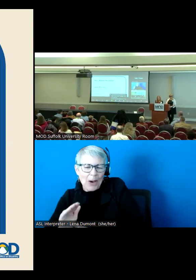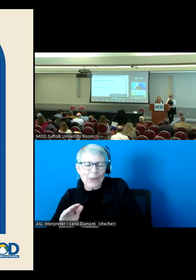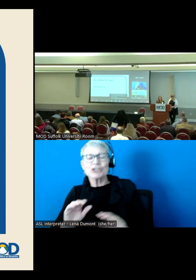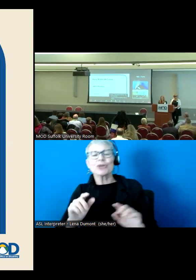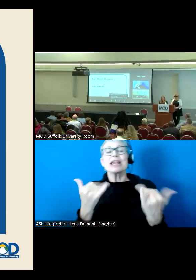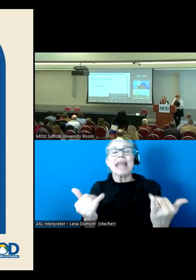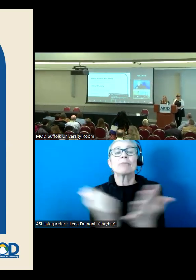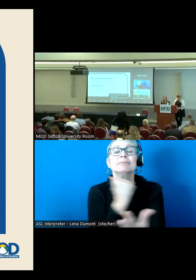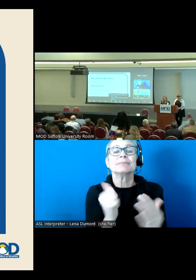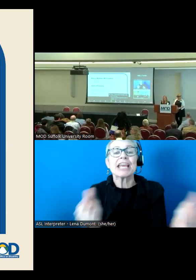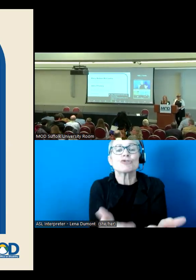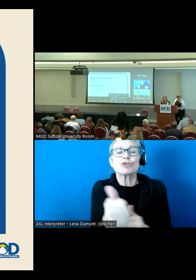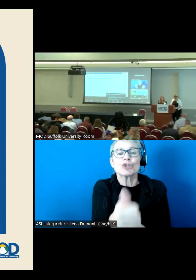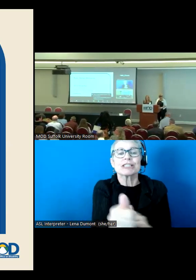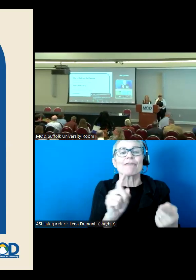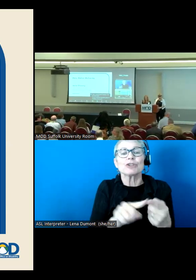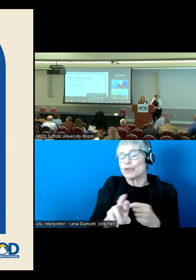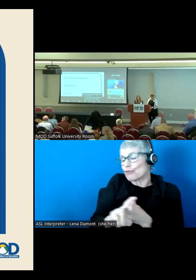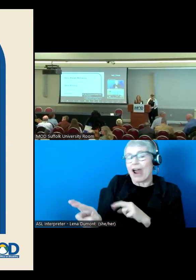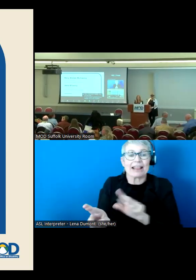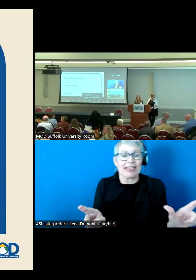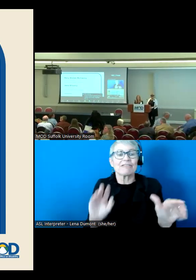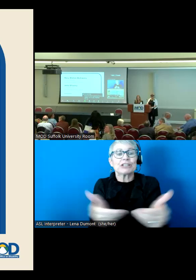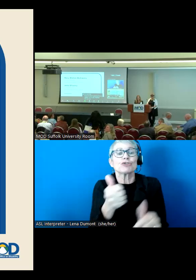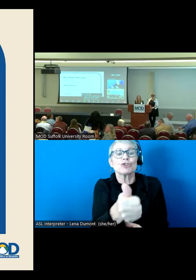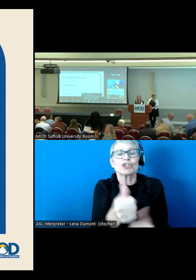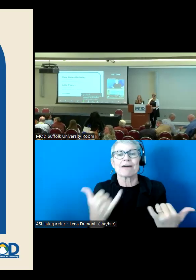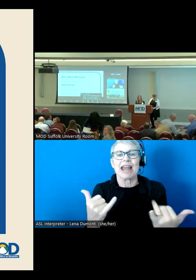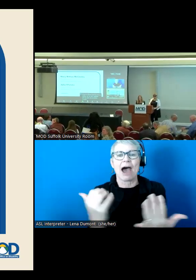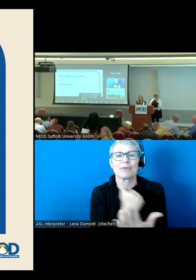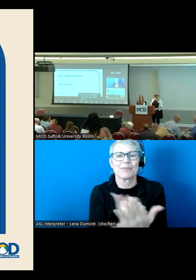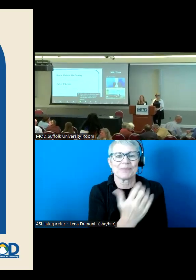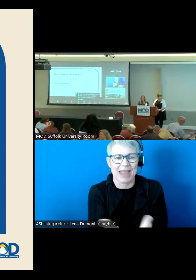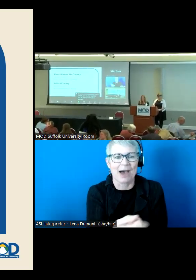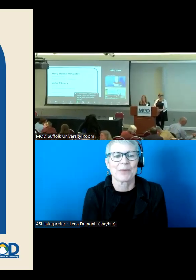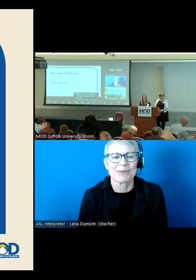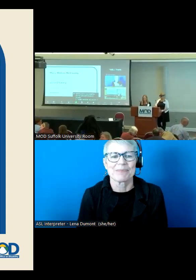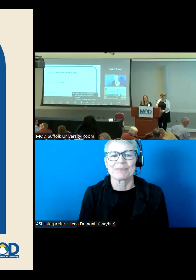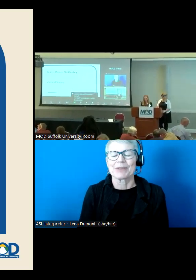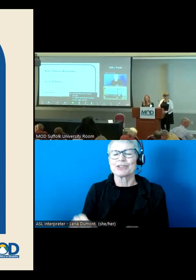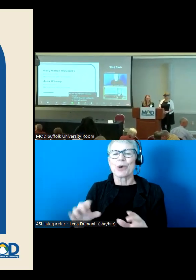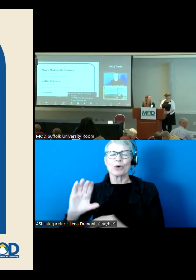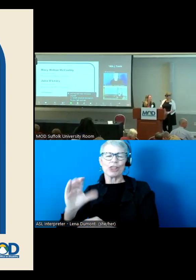yourself. To your right and left. Oh, good.